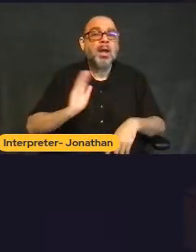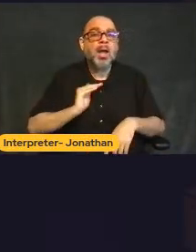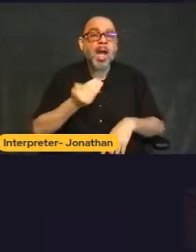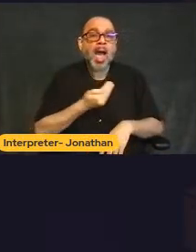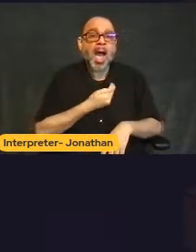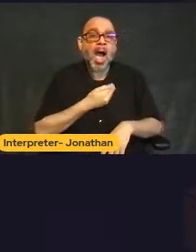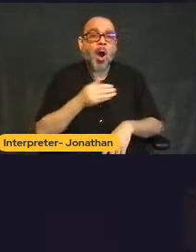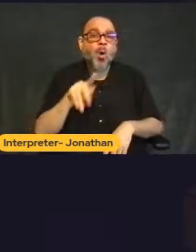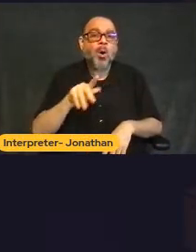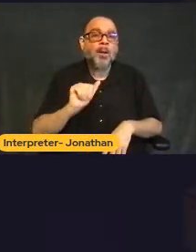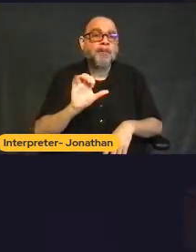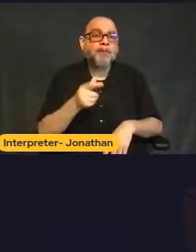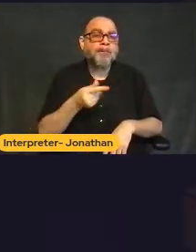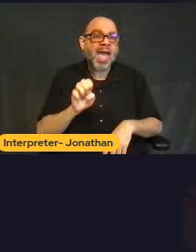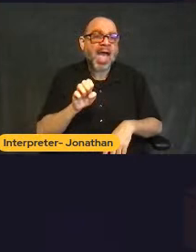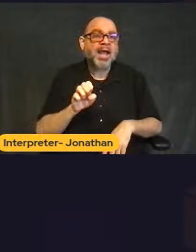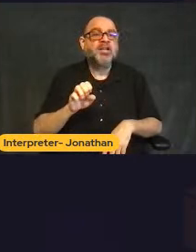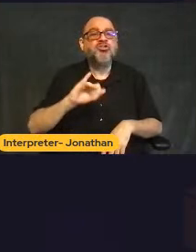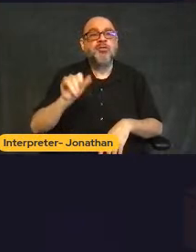package.json file.